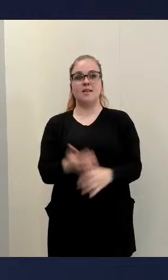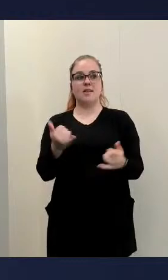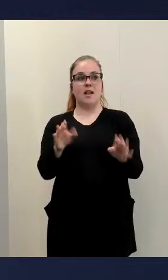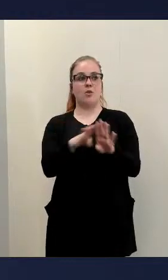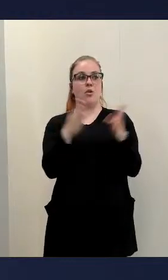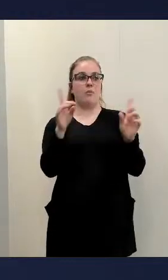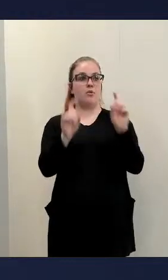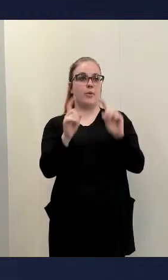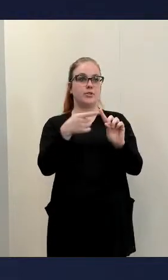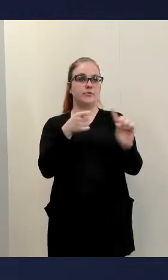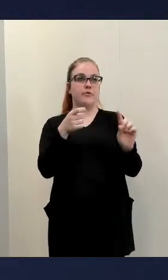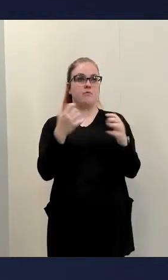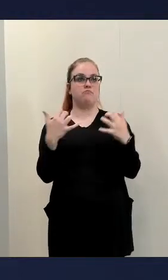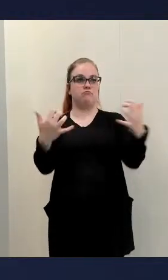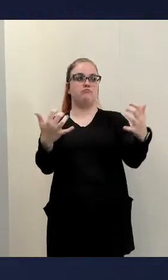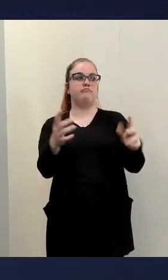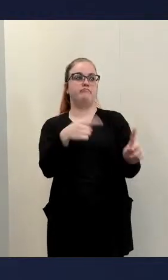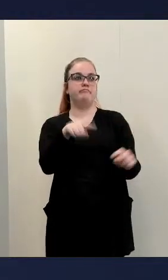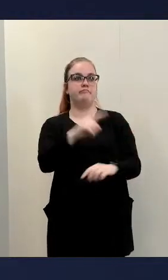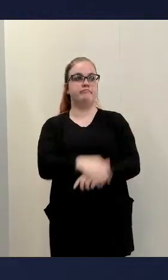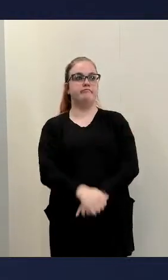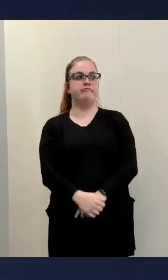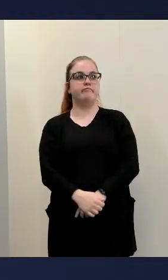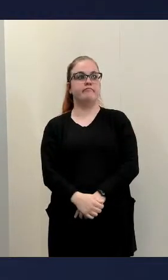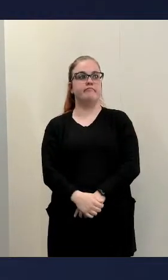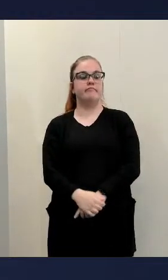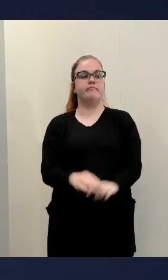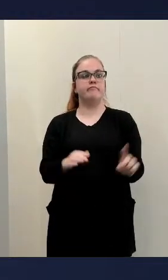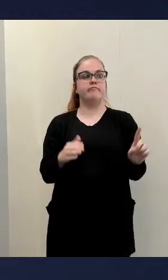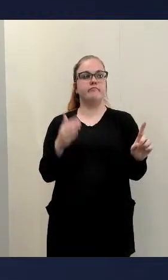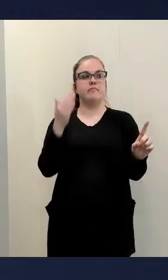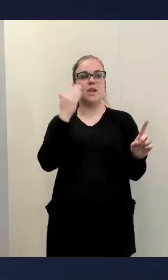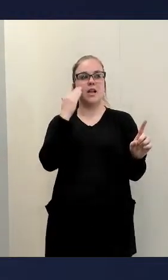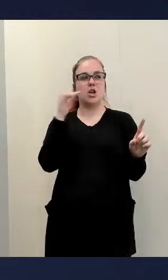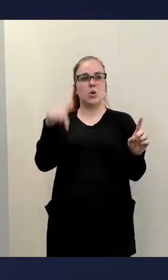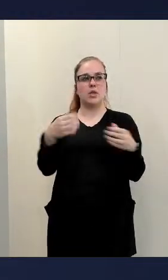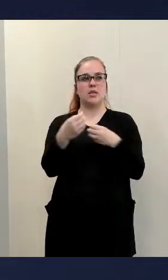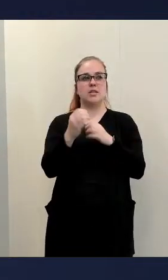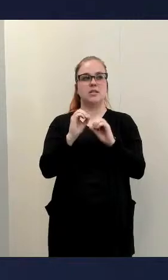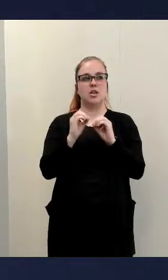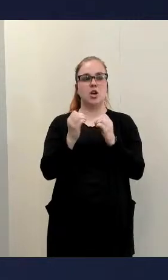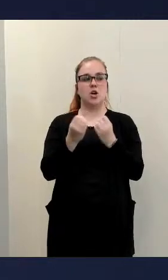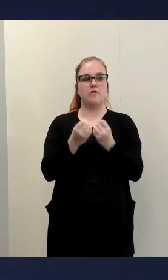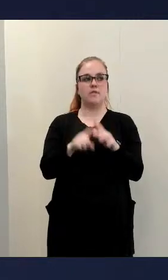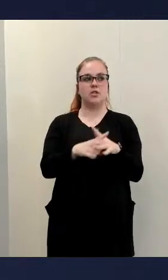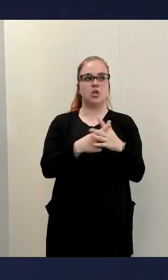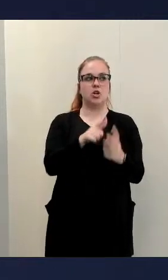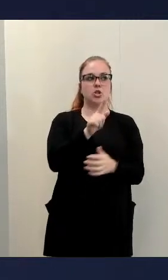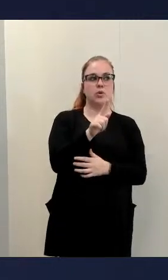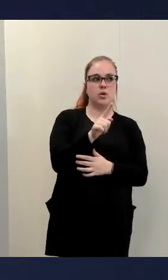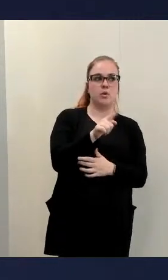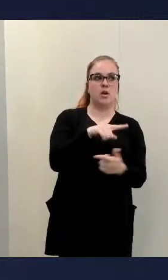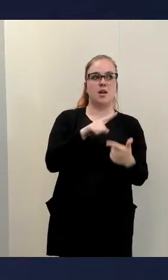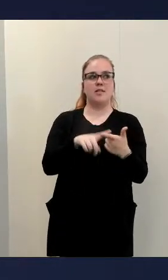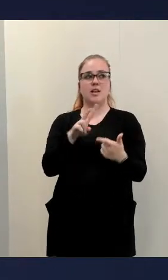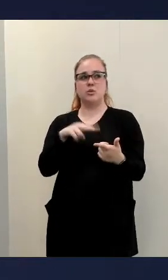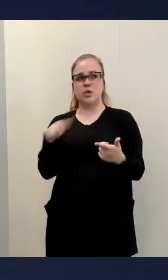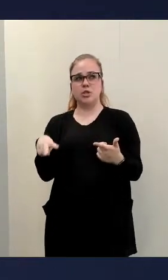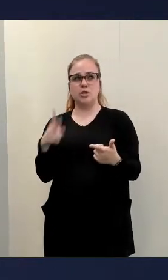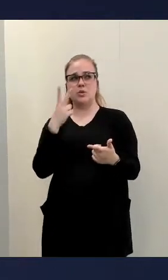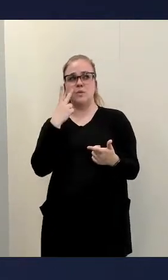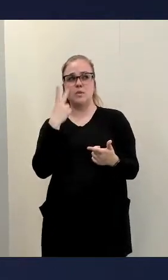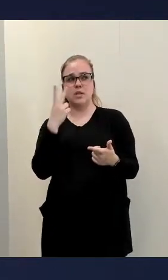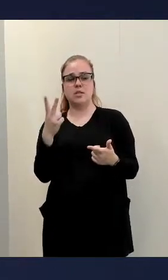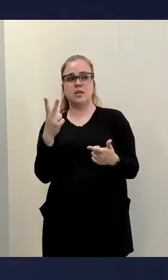up to any questions from the members of the media. Yes. I know that this office was founded in 2021, and then in 2022 we saw